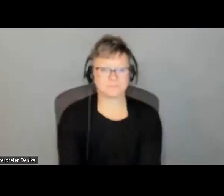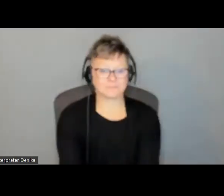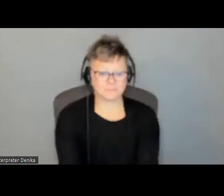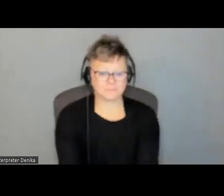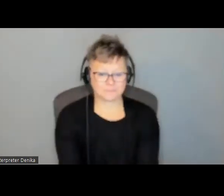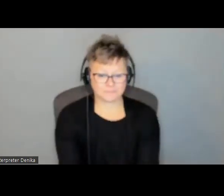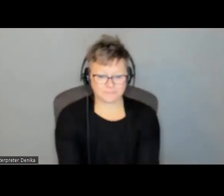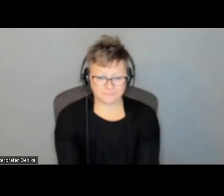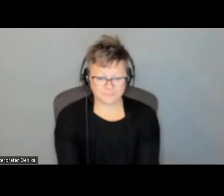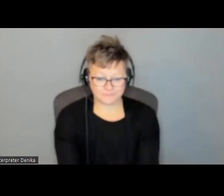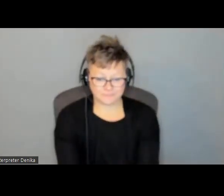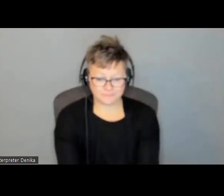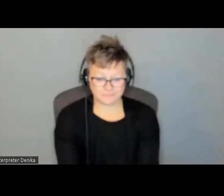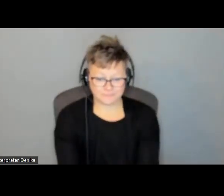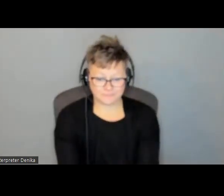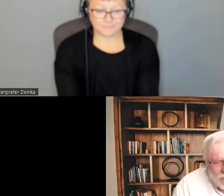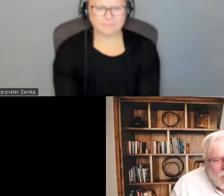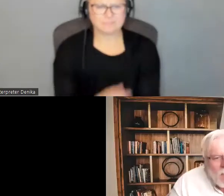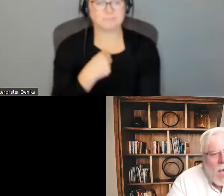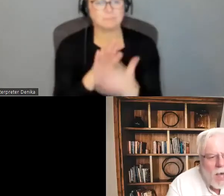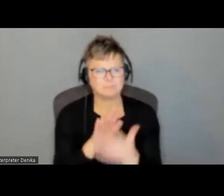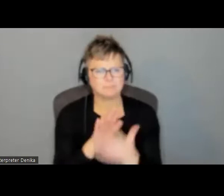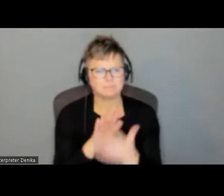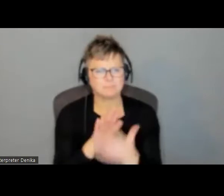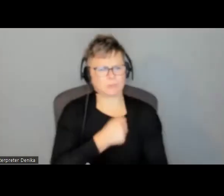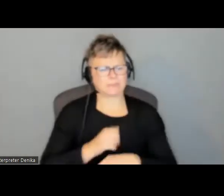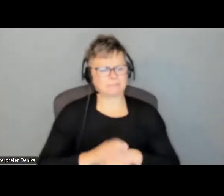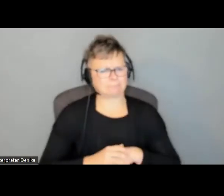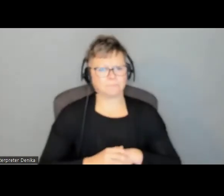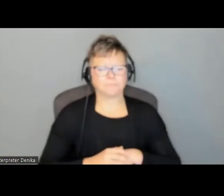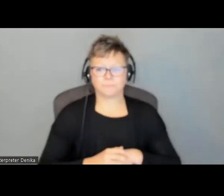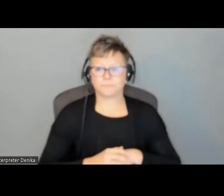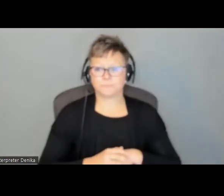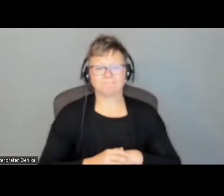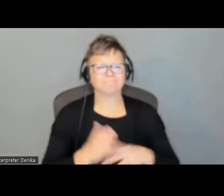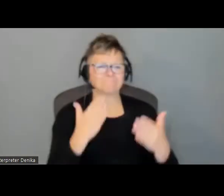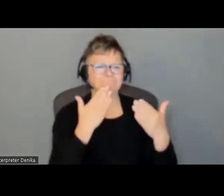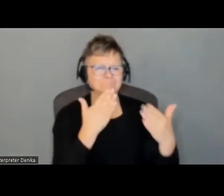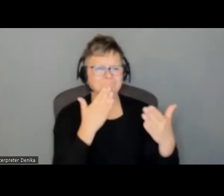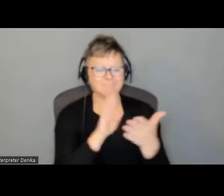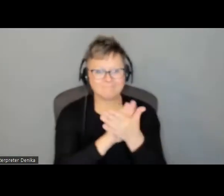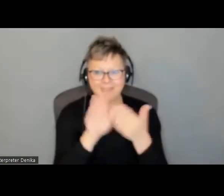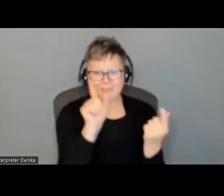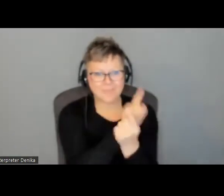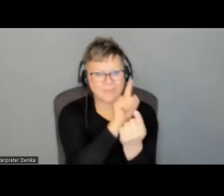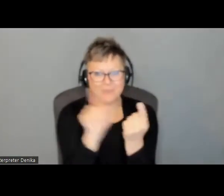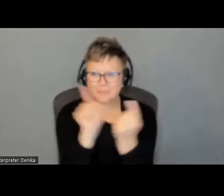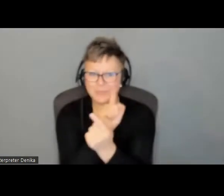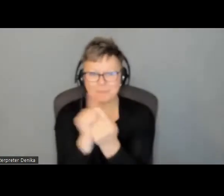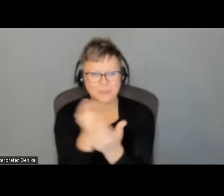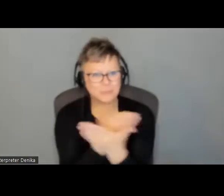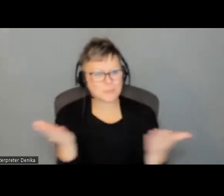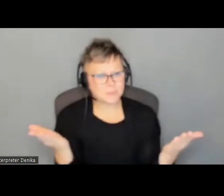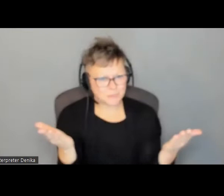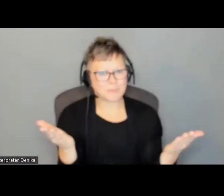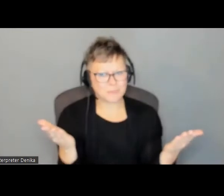Thank you very much, Boris. It's very kind. And thank you. It's very nice to meet everybody. As was suggested, I'm here in